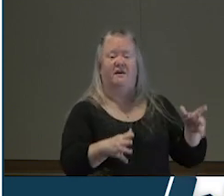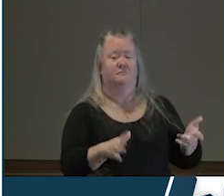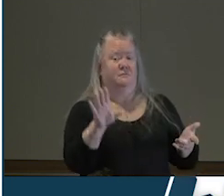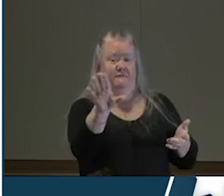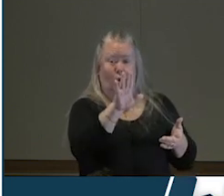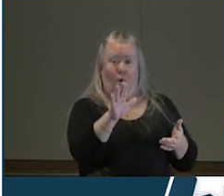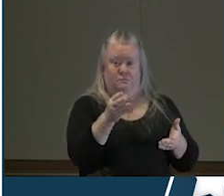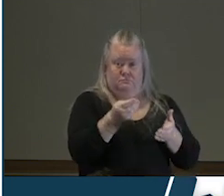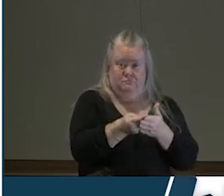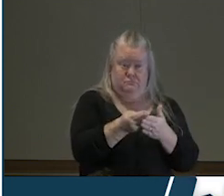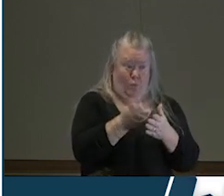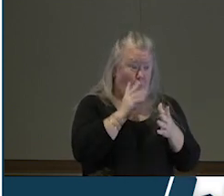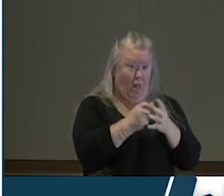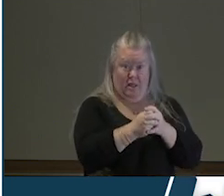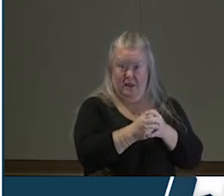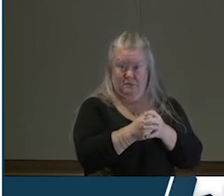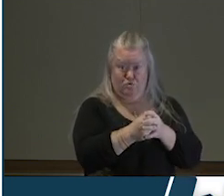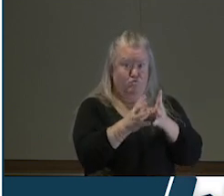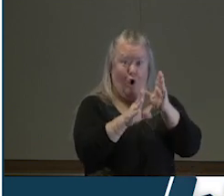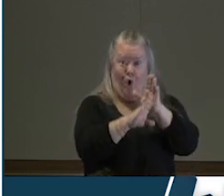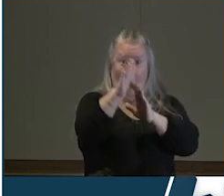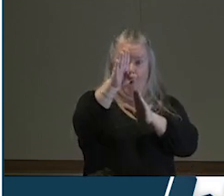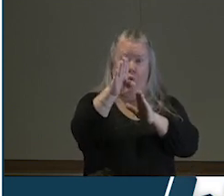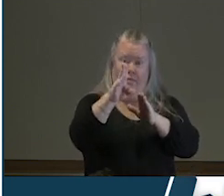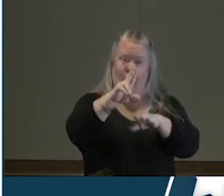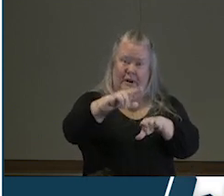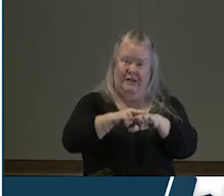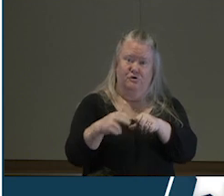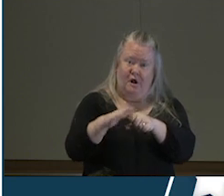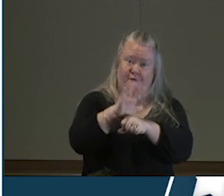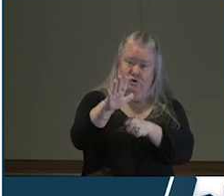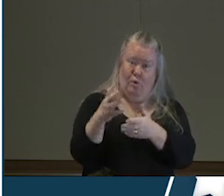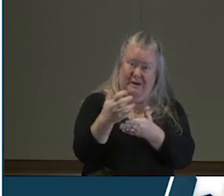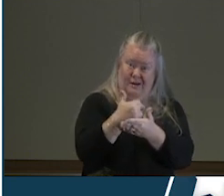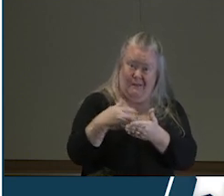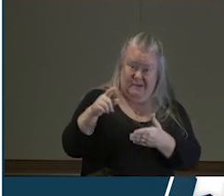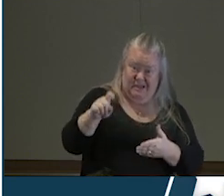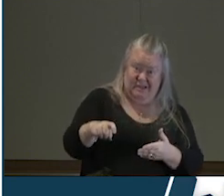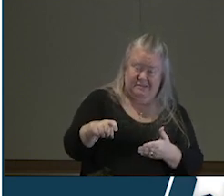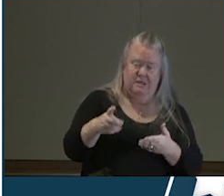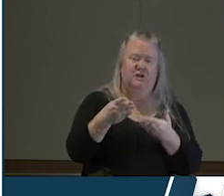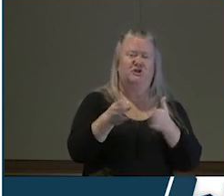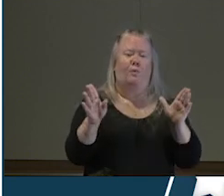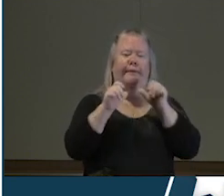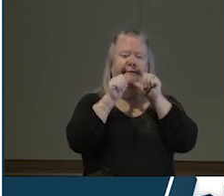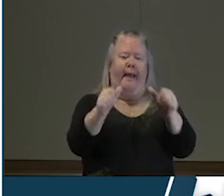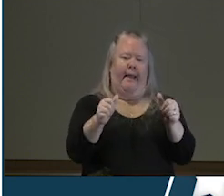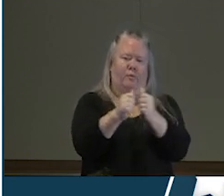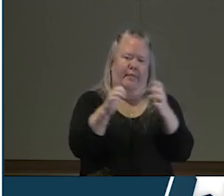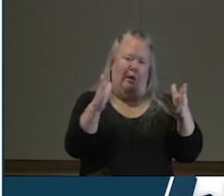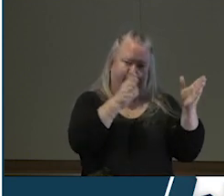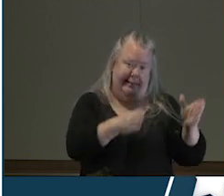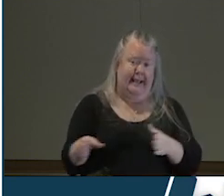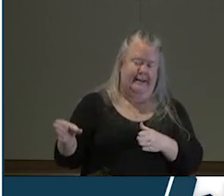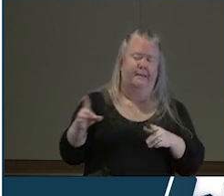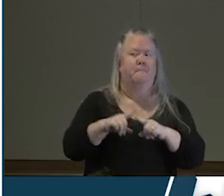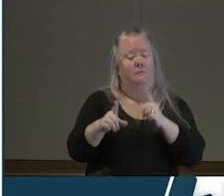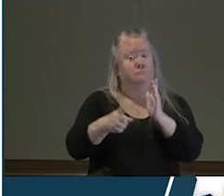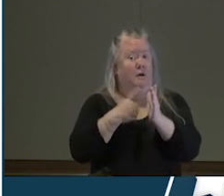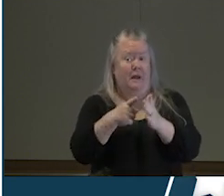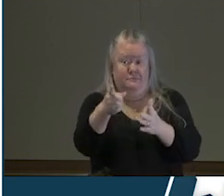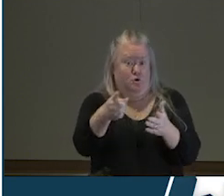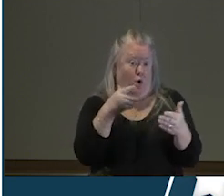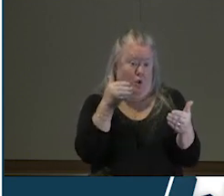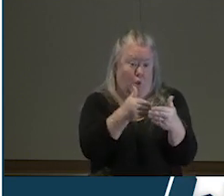assets, will they grow to a place that naturally covers your income needs? Generally not without any planning, but sometimes you could